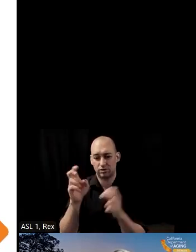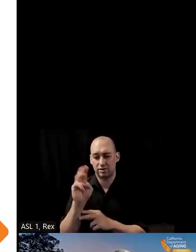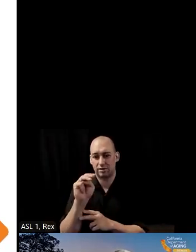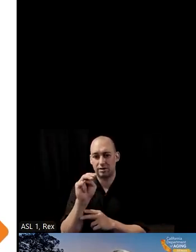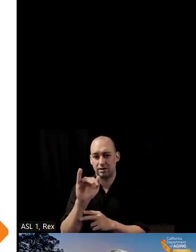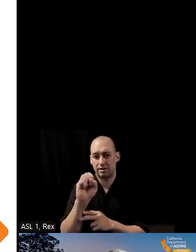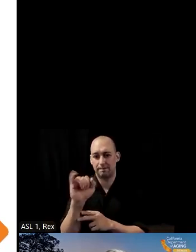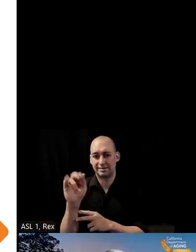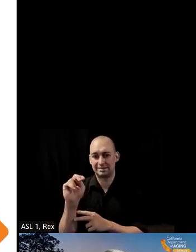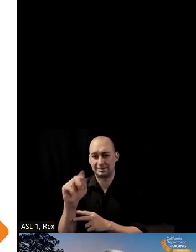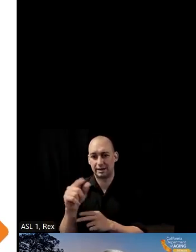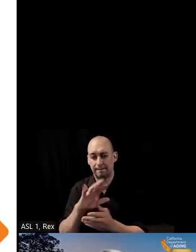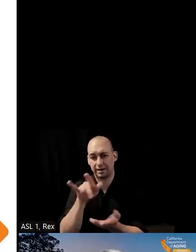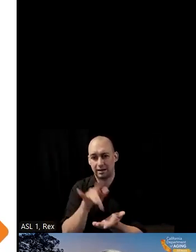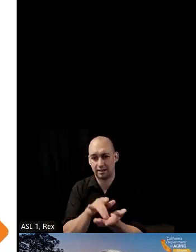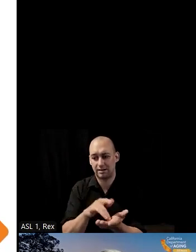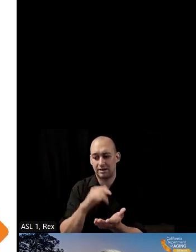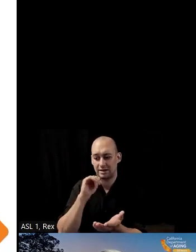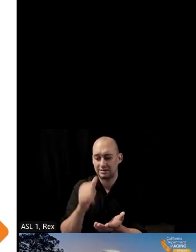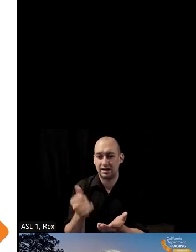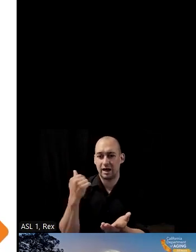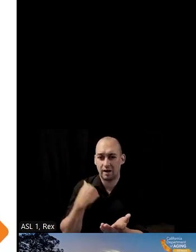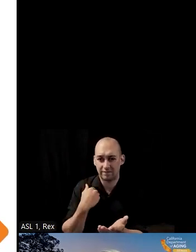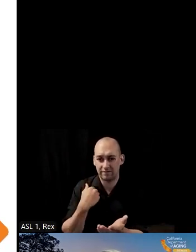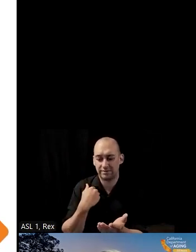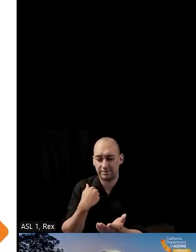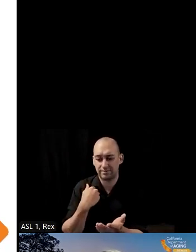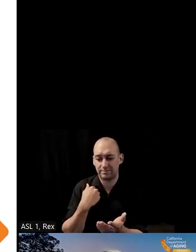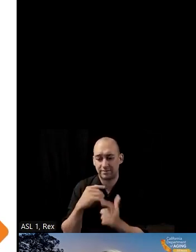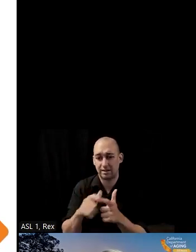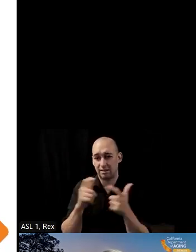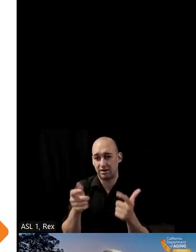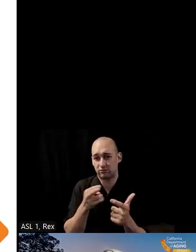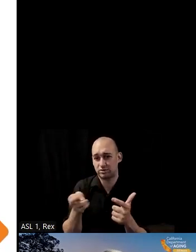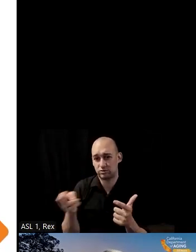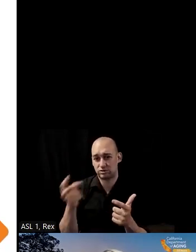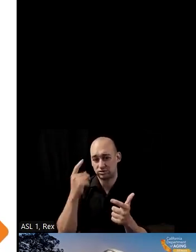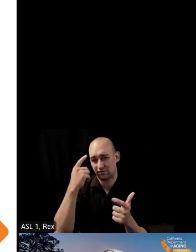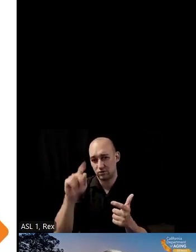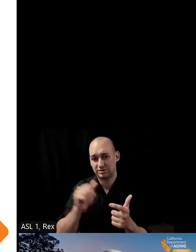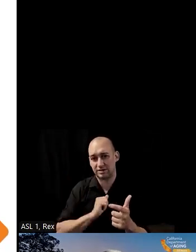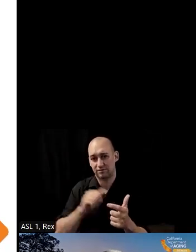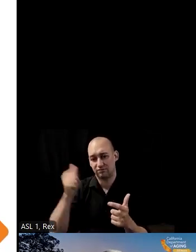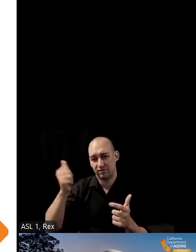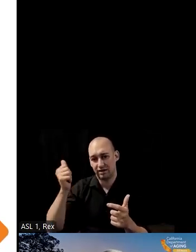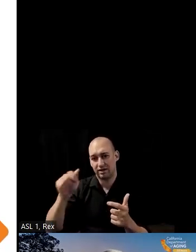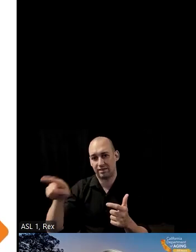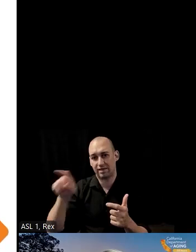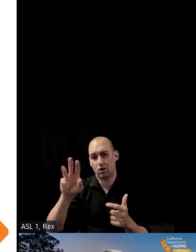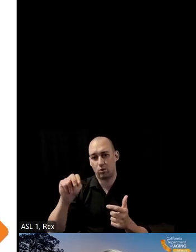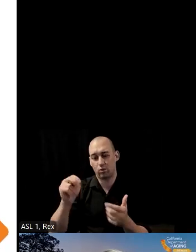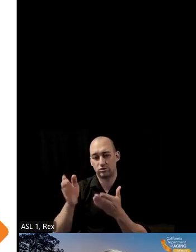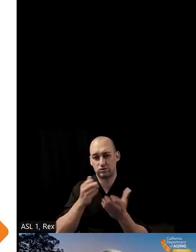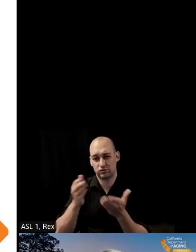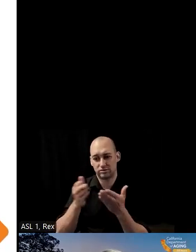or the forgotten middle, where they don't have significant resources to self-fund their own long-term services and